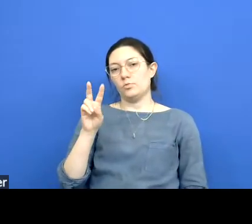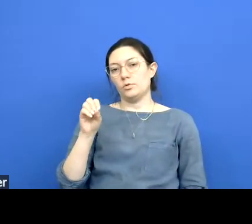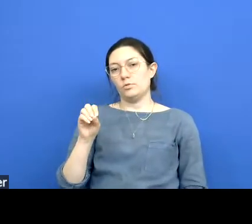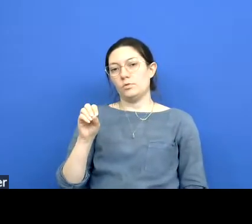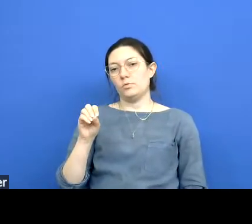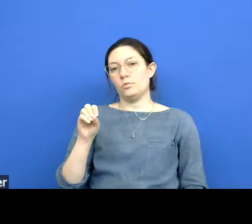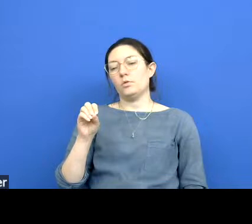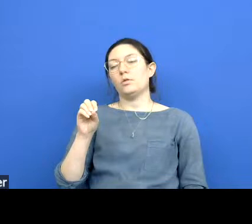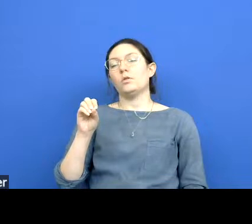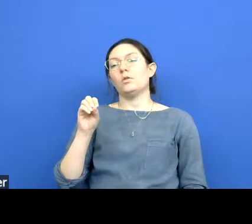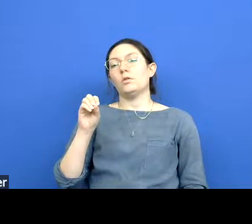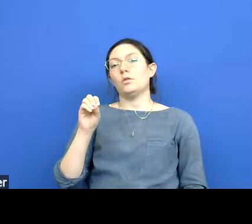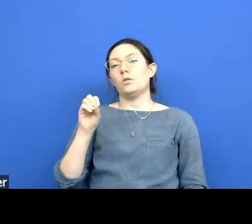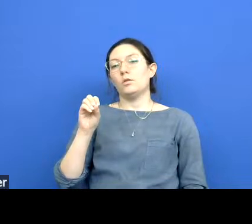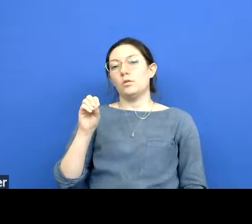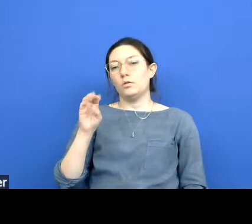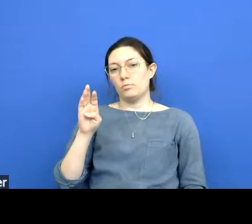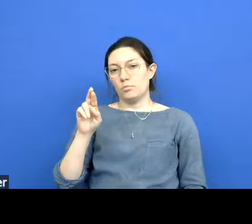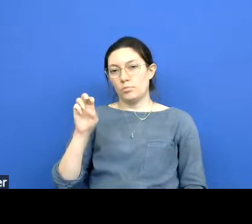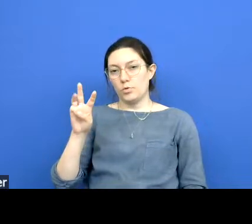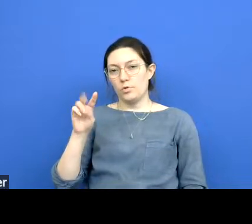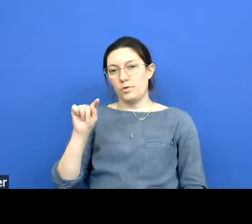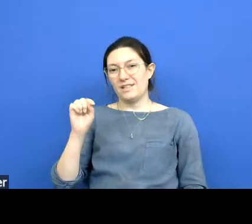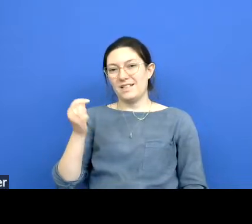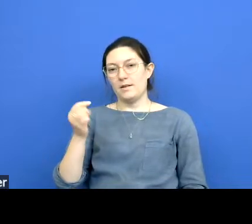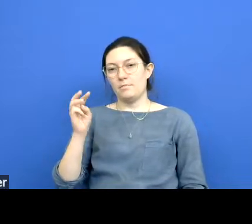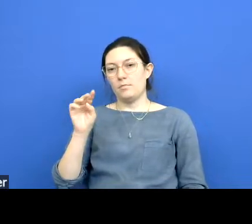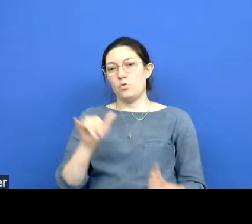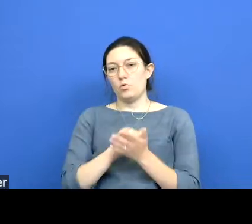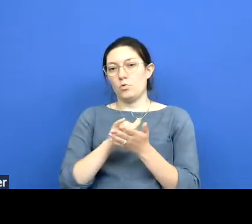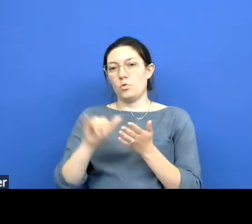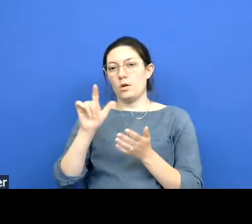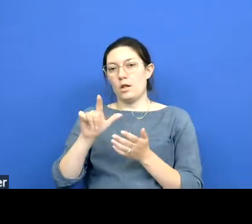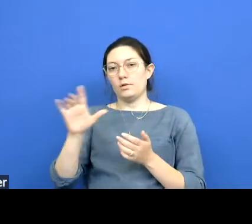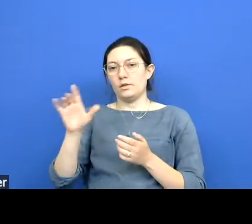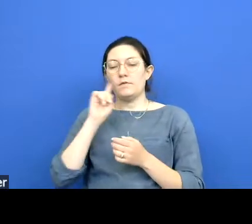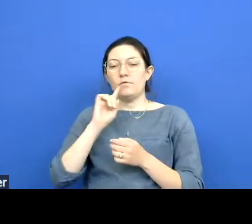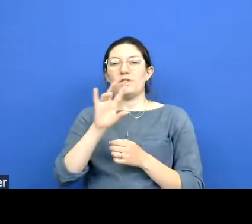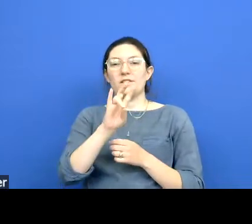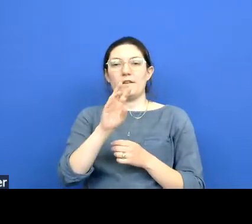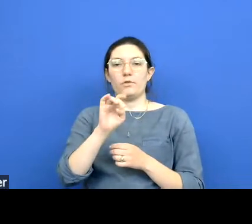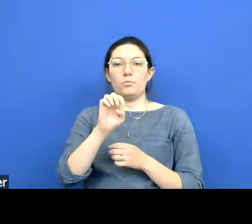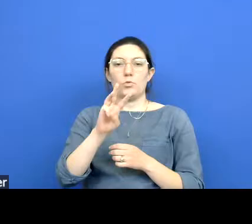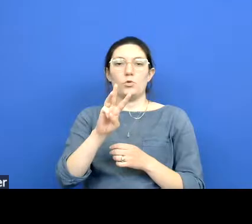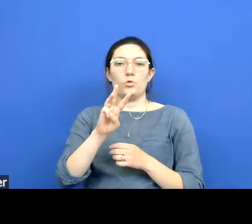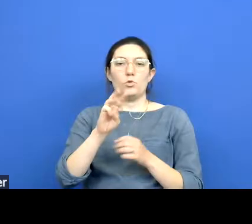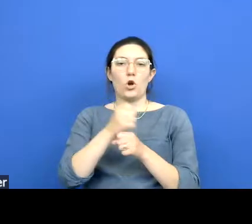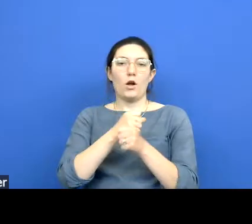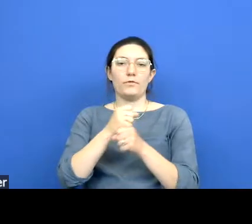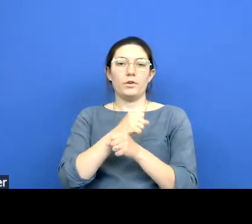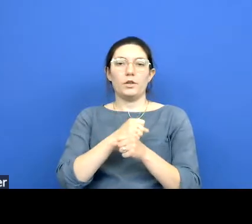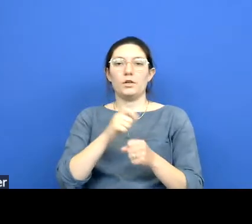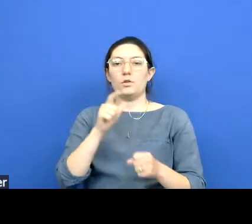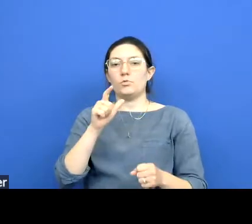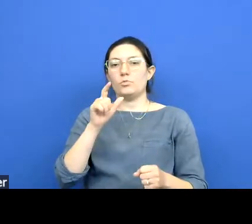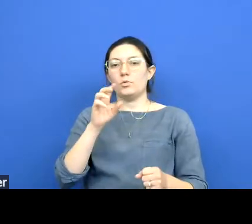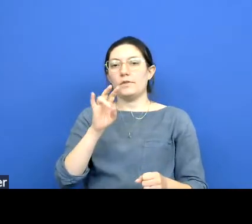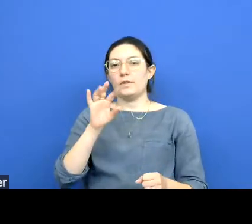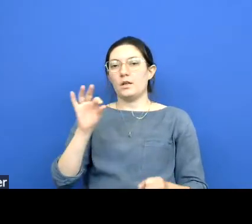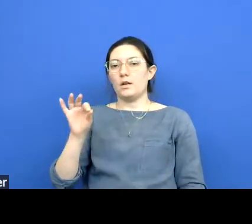2025-020 by Brew Team New York LLC for a 7 Brew Coffee at 2599 East Henrietta Road.